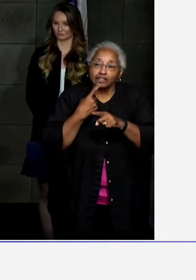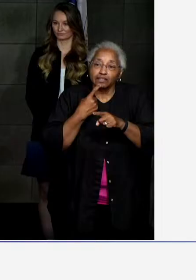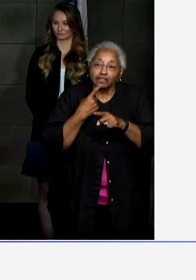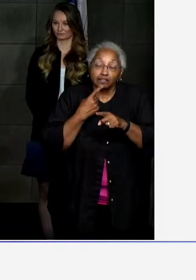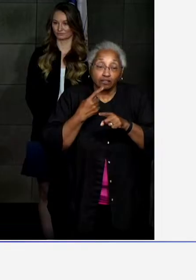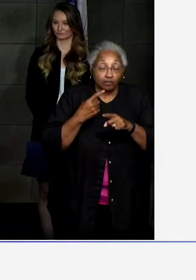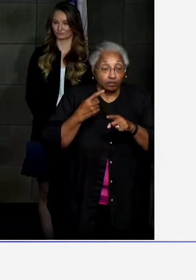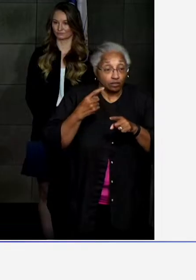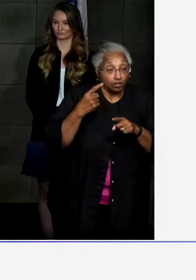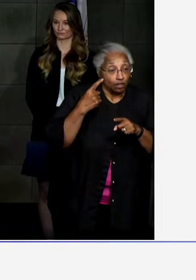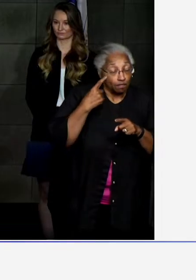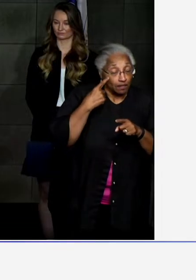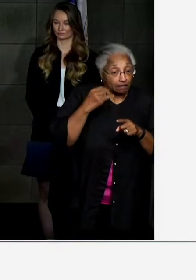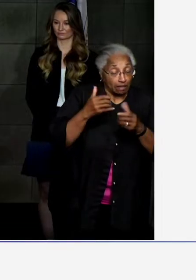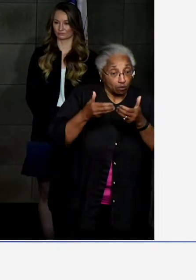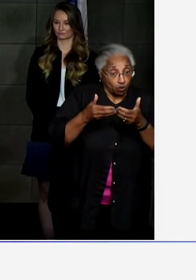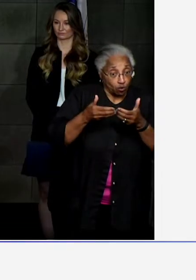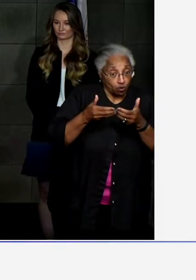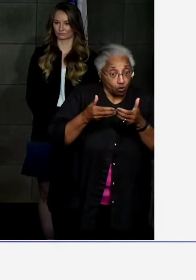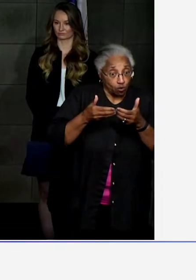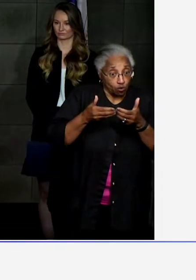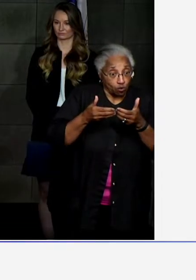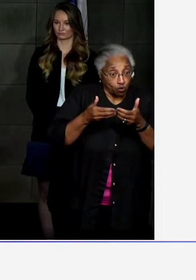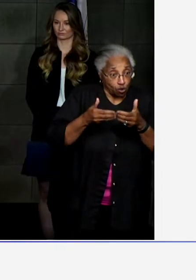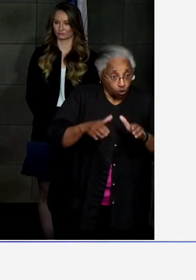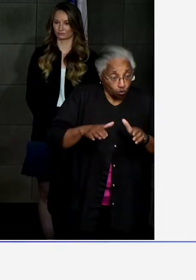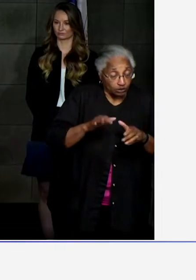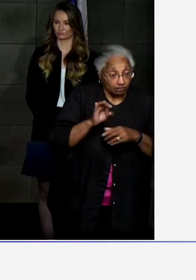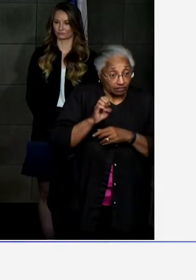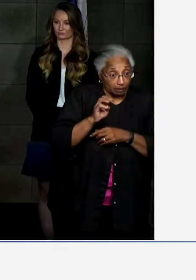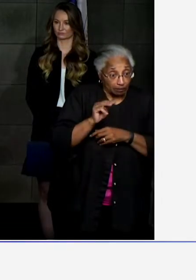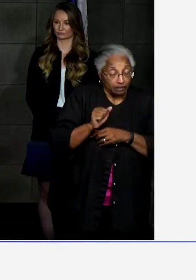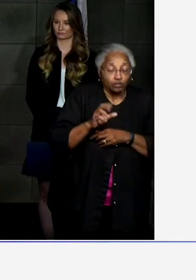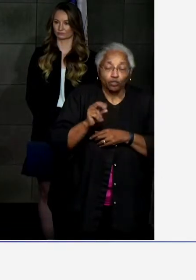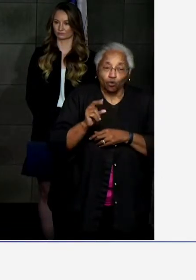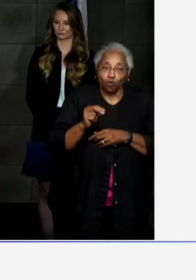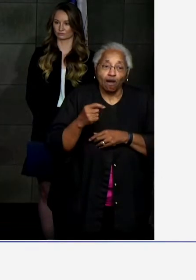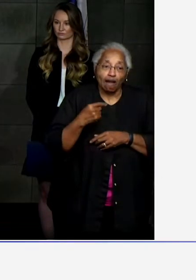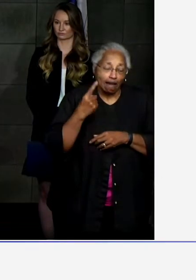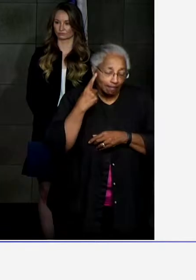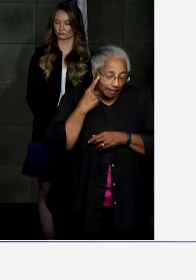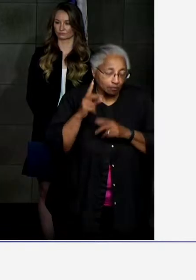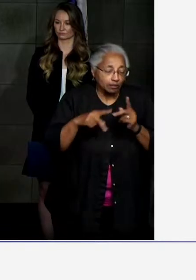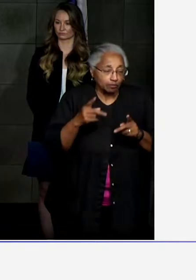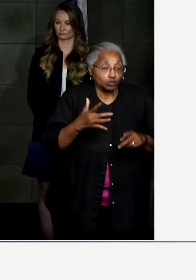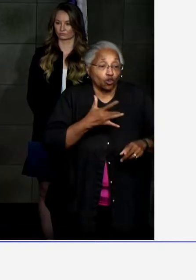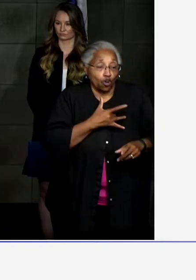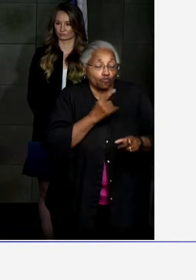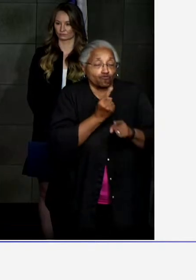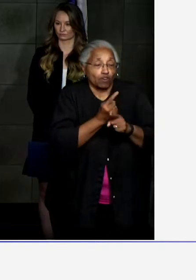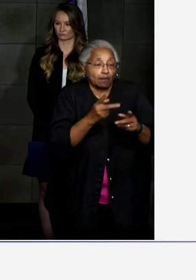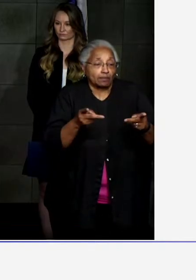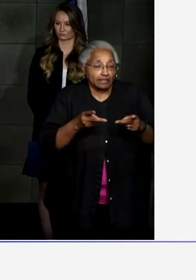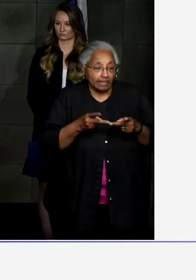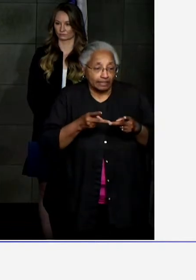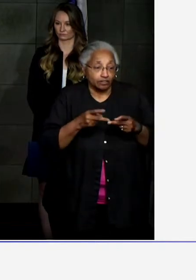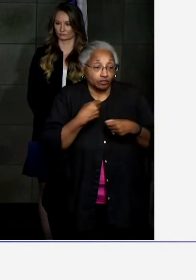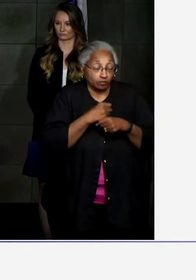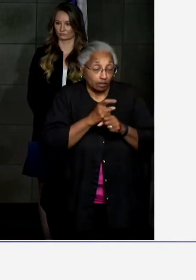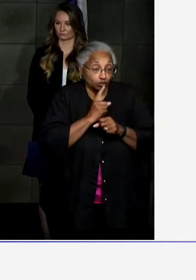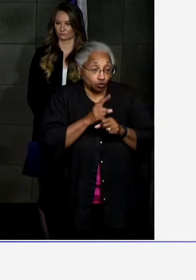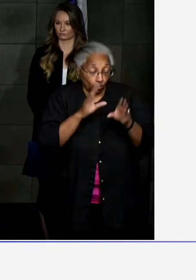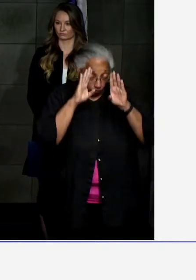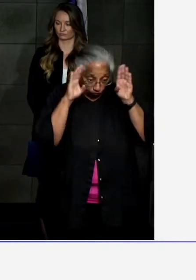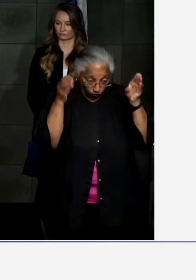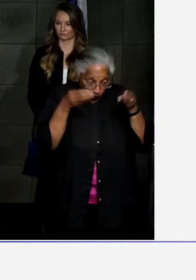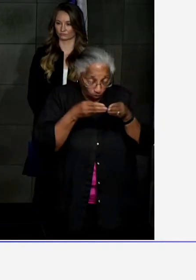No, I think what's critical, and I think look, I think everybody's heart is in the right place to just make sure the response is quicker. And